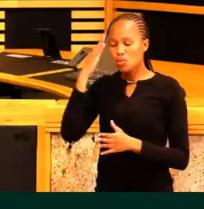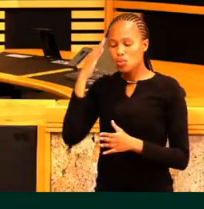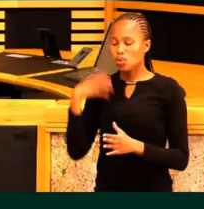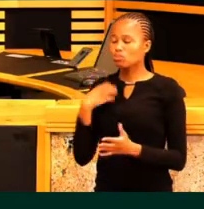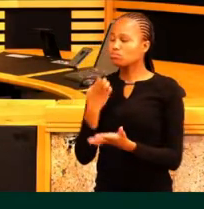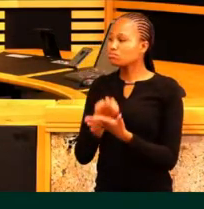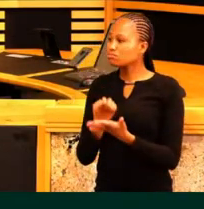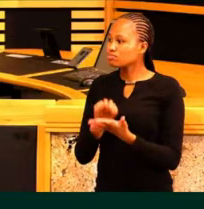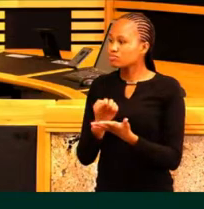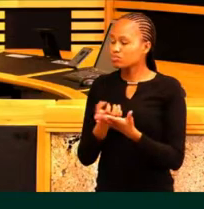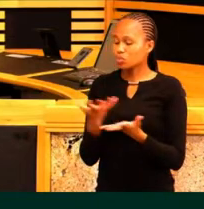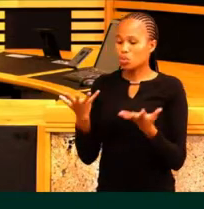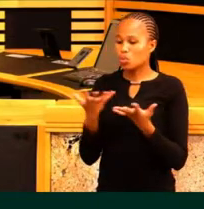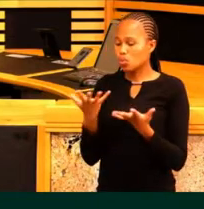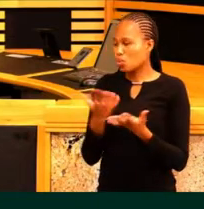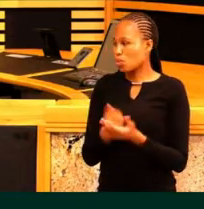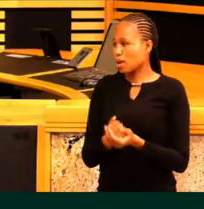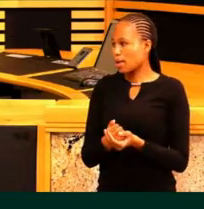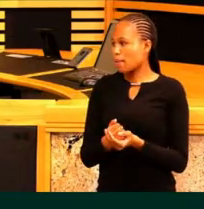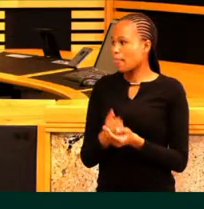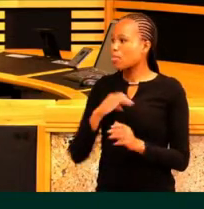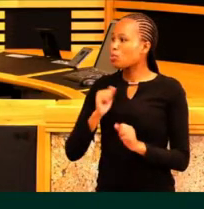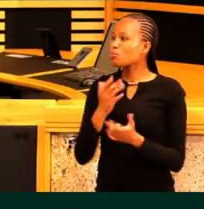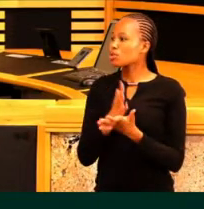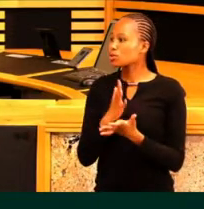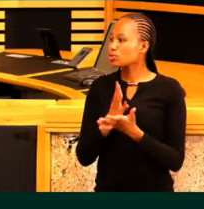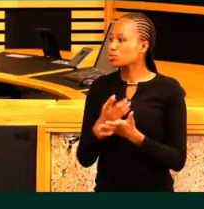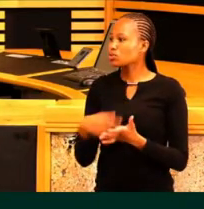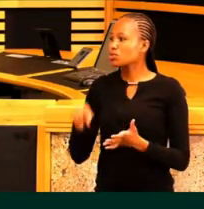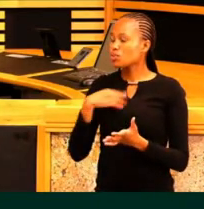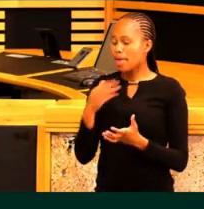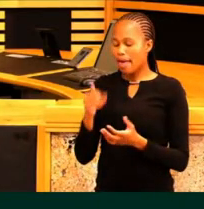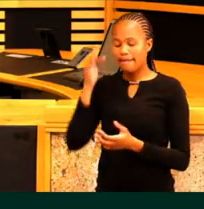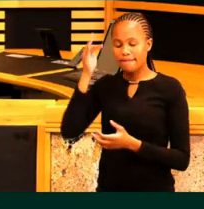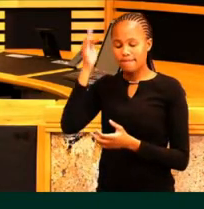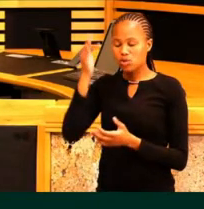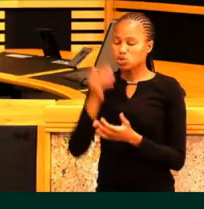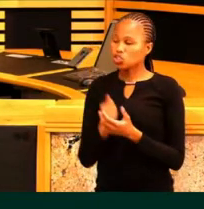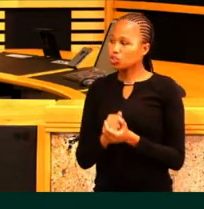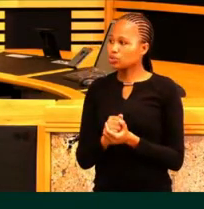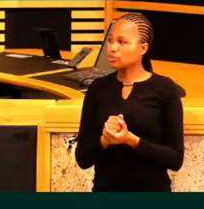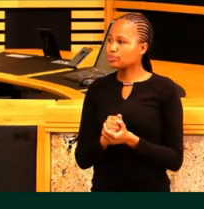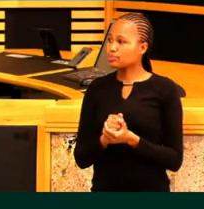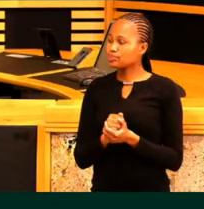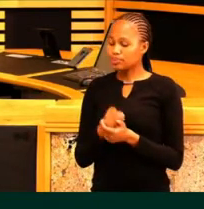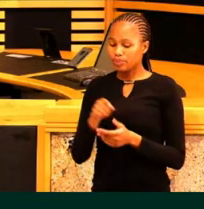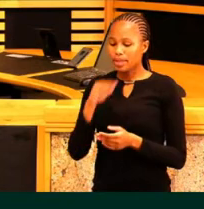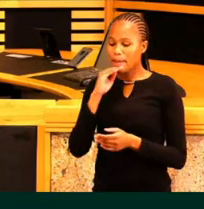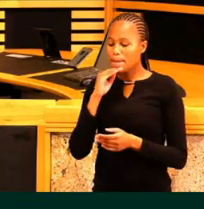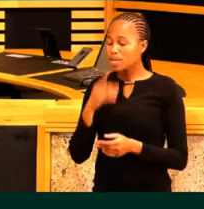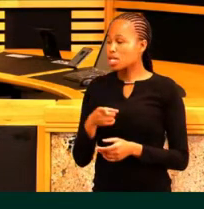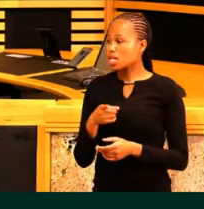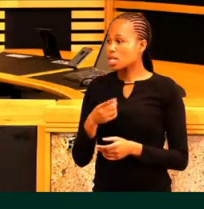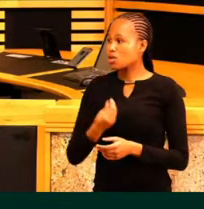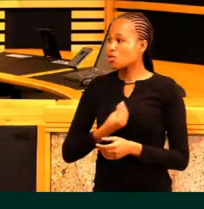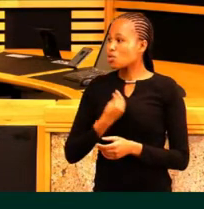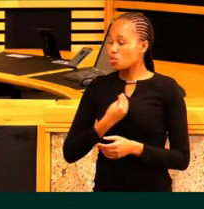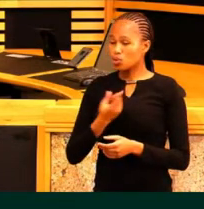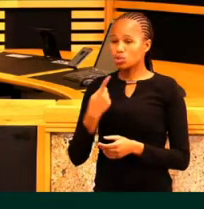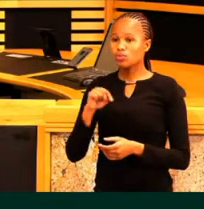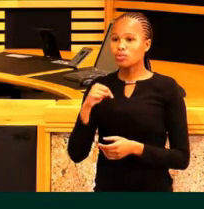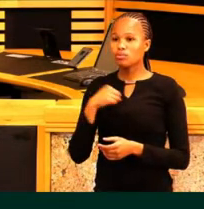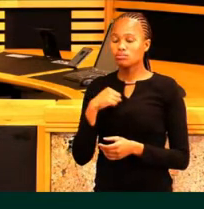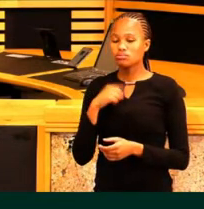are Elsewhere for greener pastures to make sure that we've got a future that means the youth is a formidable